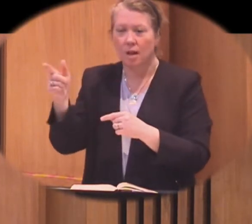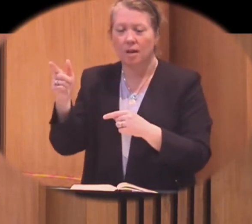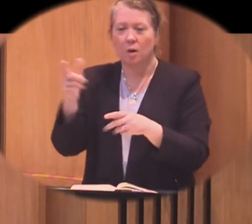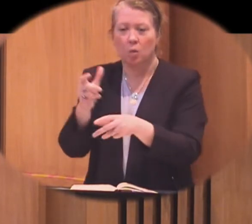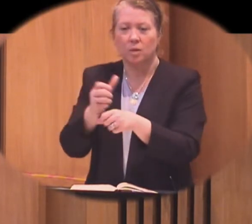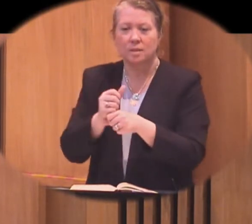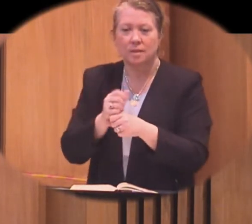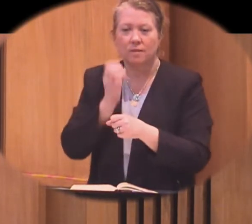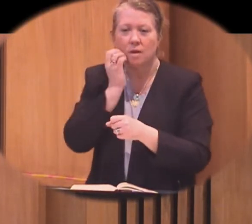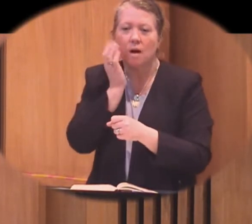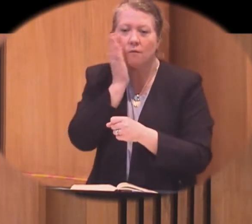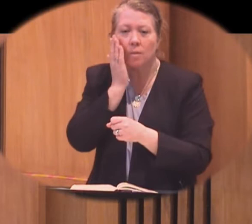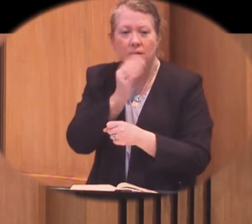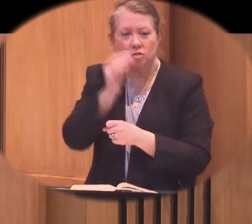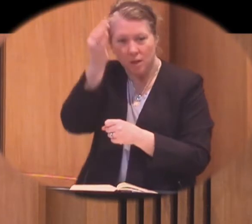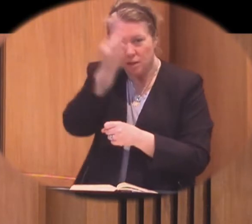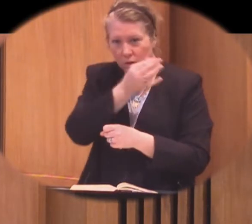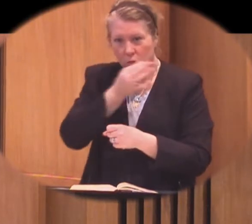confirmation and the Eucharist.